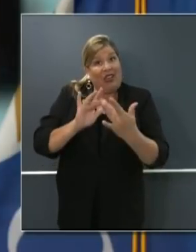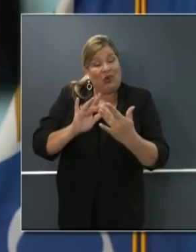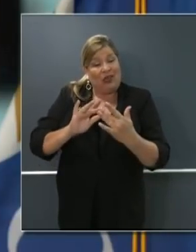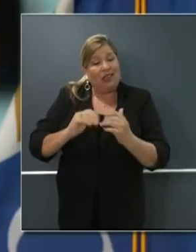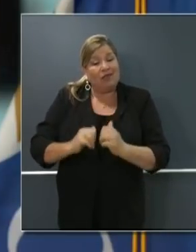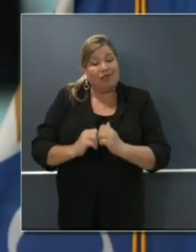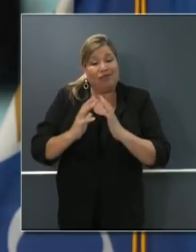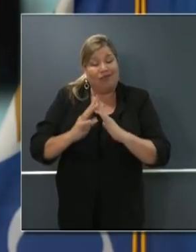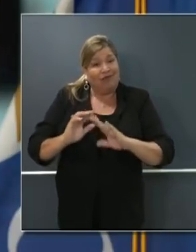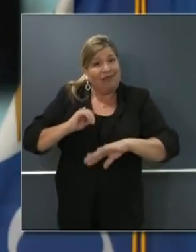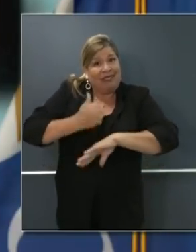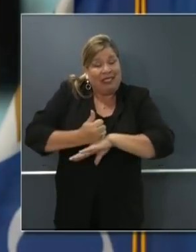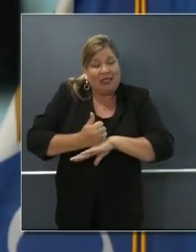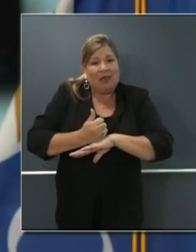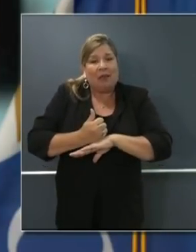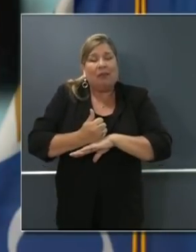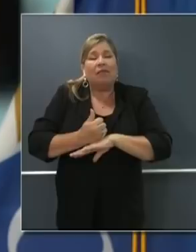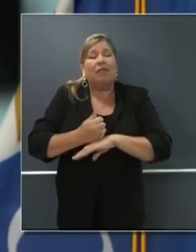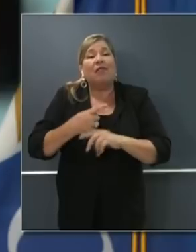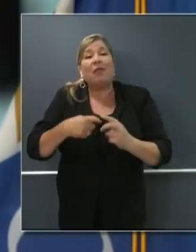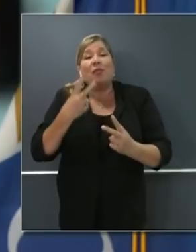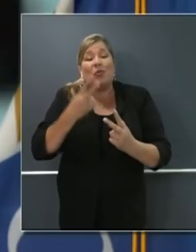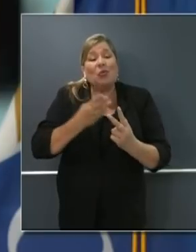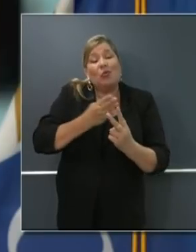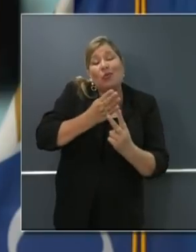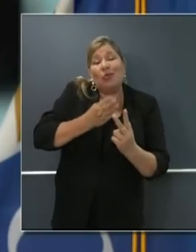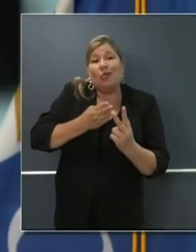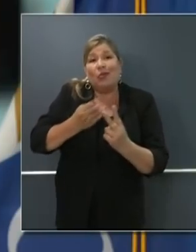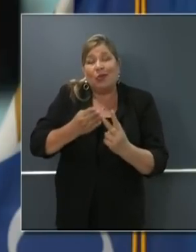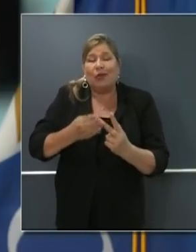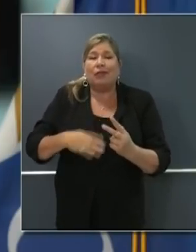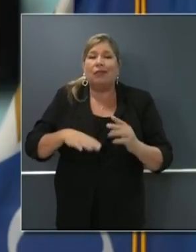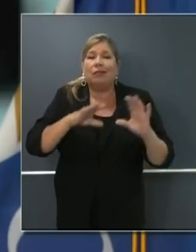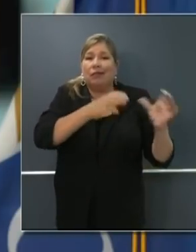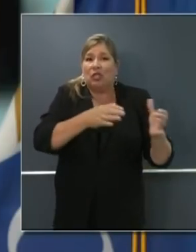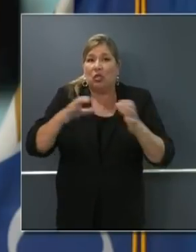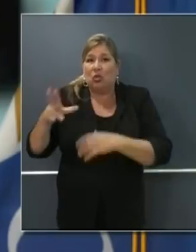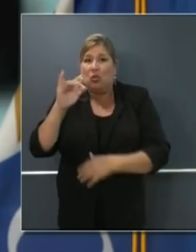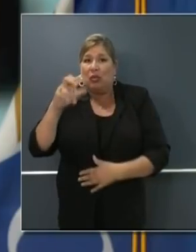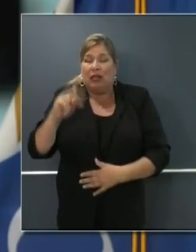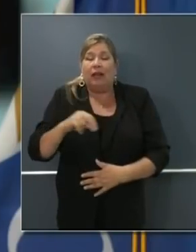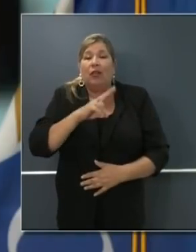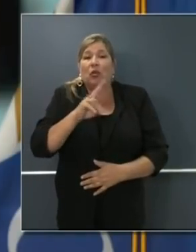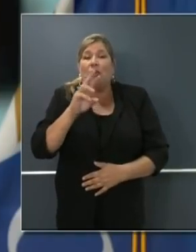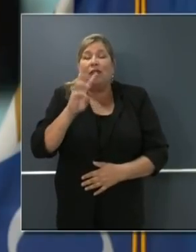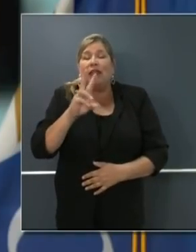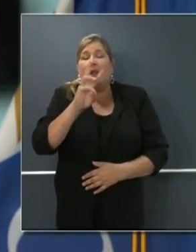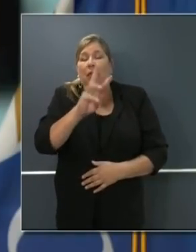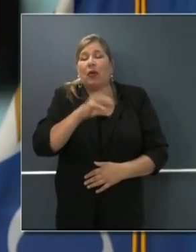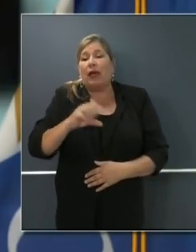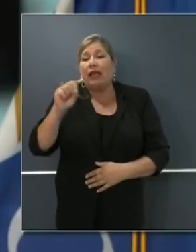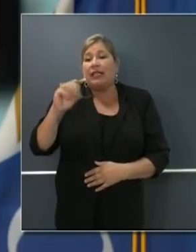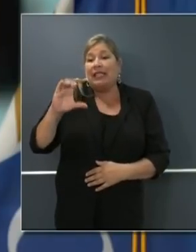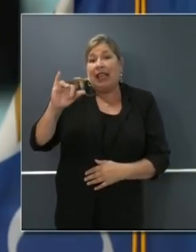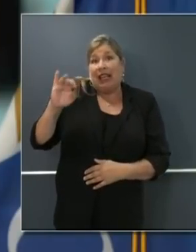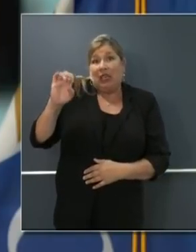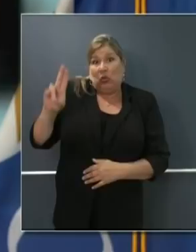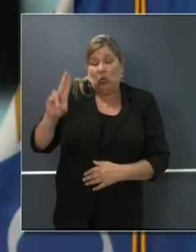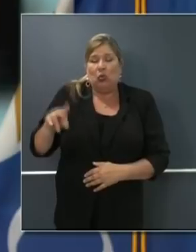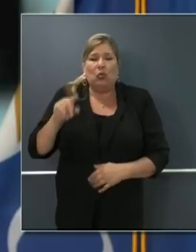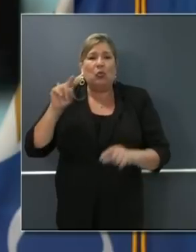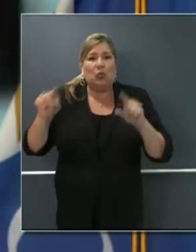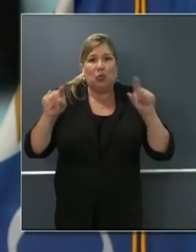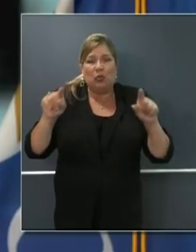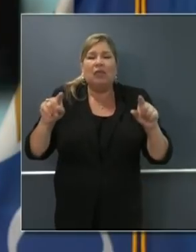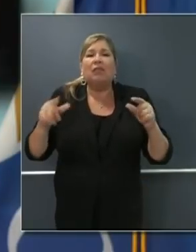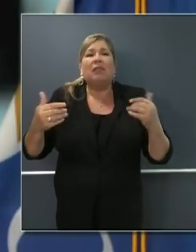of two well-known brands, unions in the state of California, UDW and SCIU. They have a